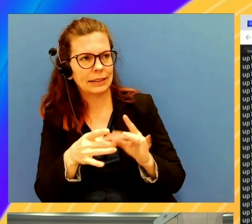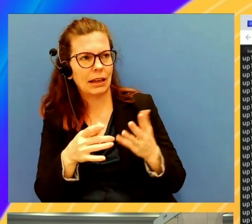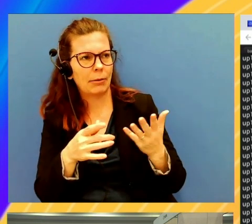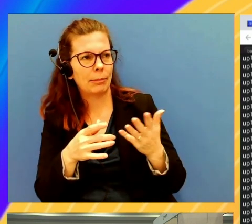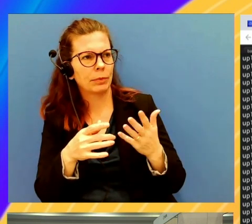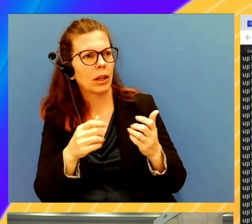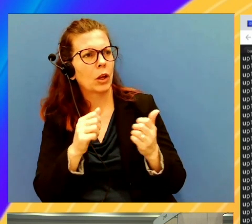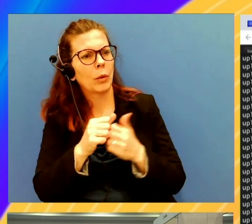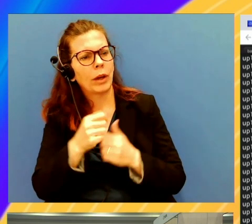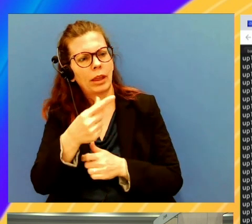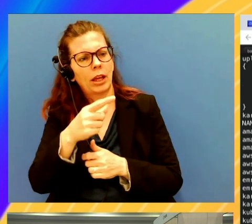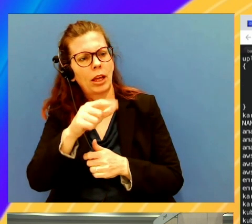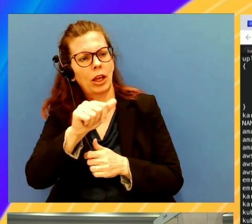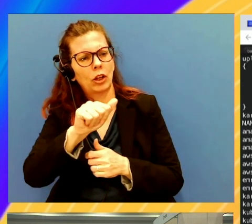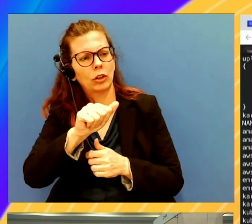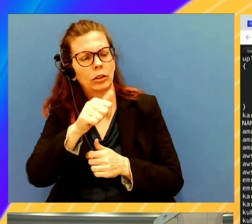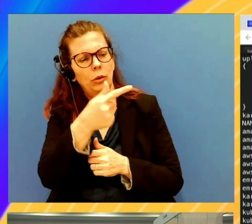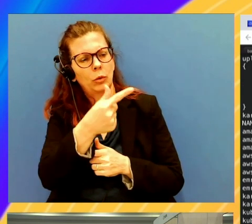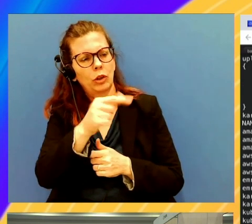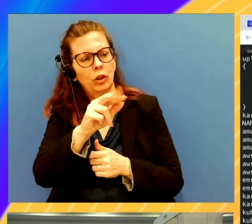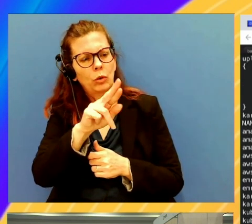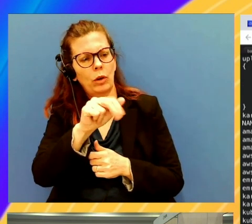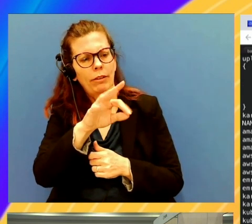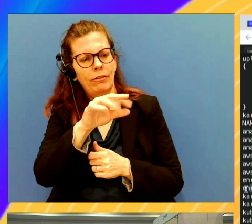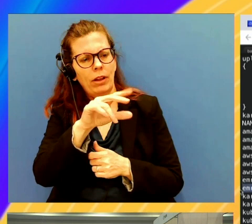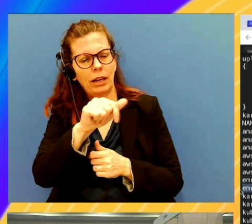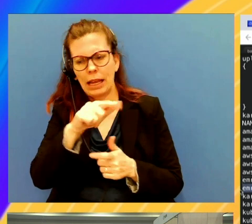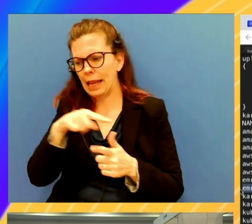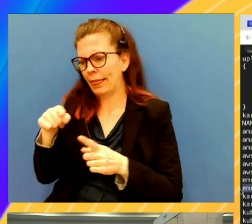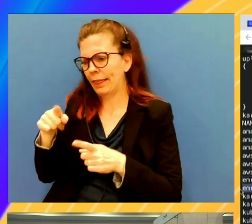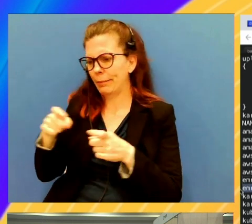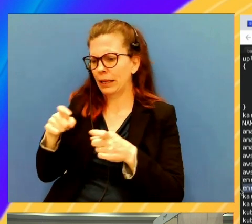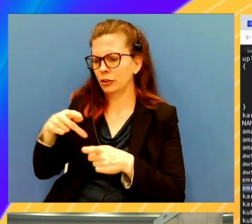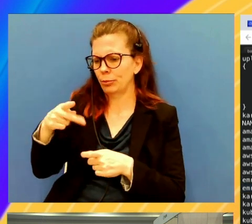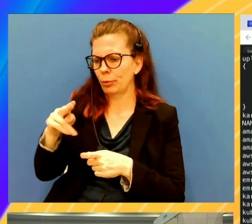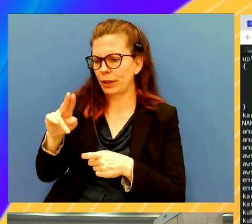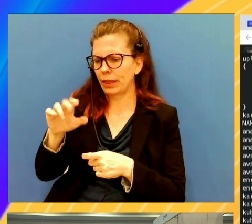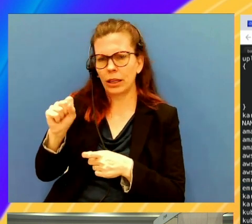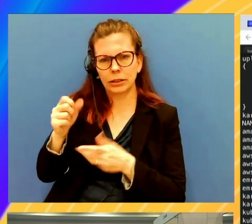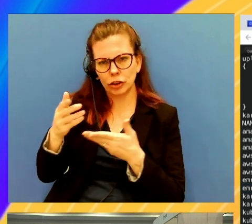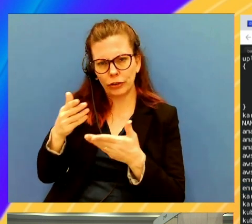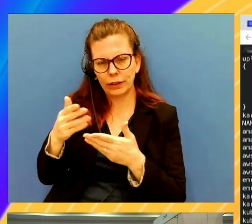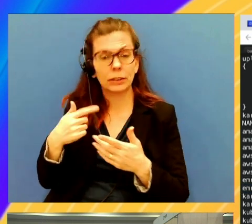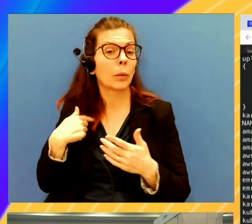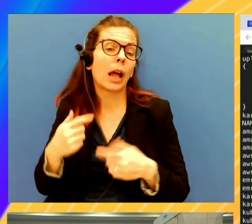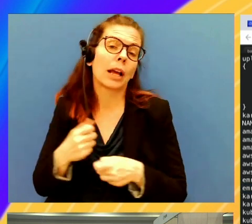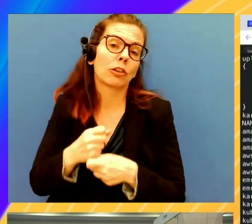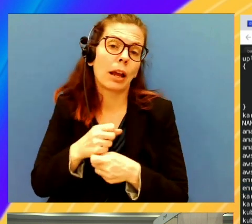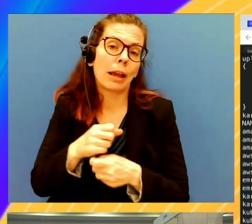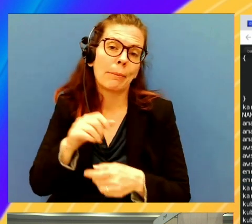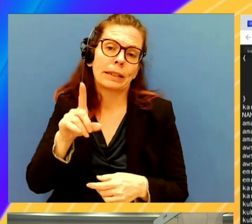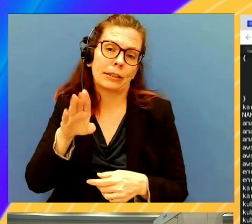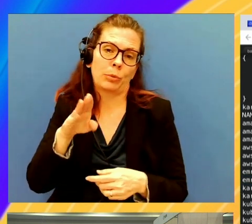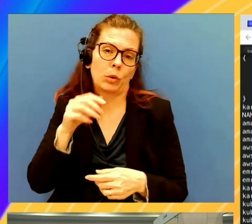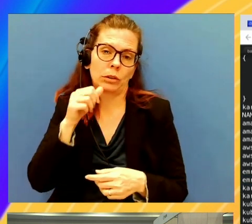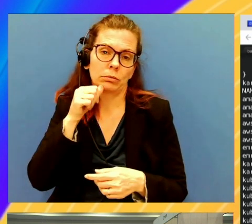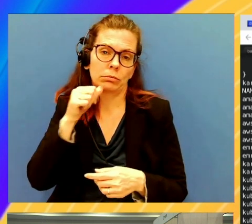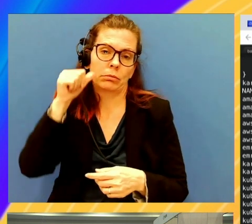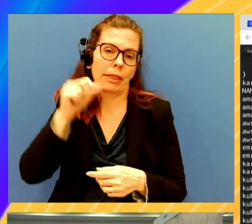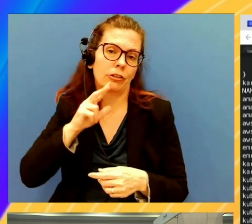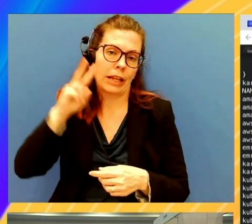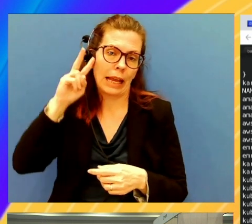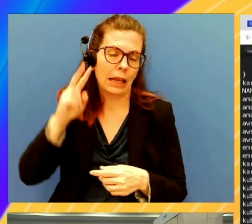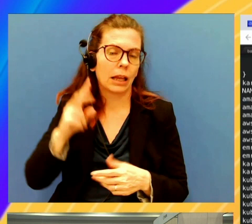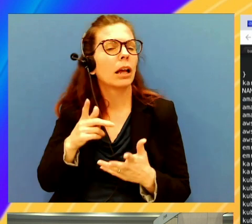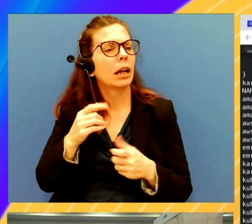between Grafana and the managed Prometheus service? Because when I created my dashboard the other day, you go create a new